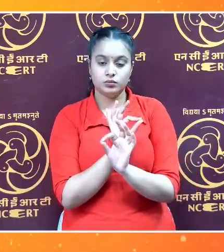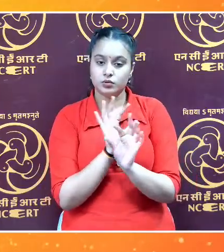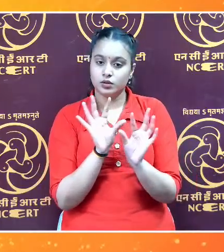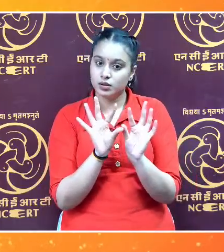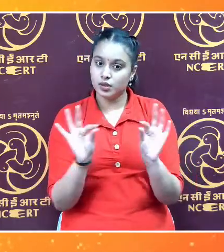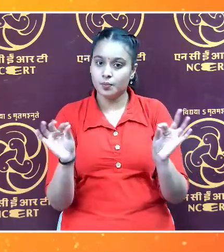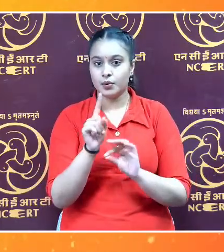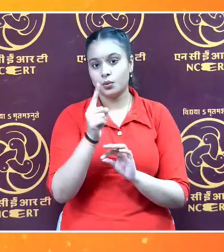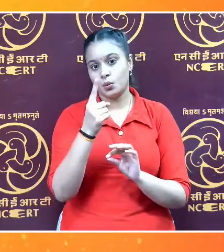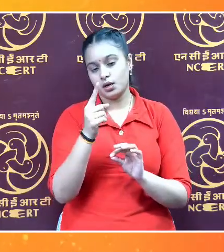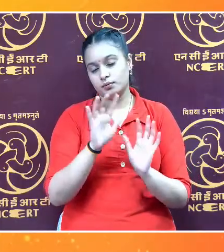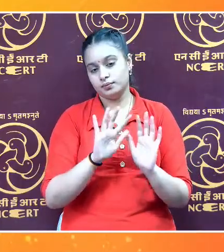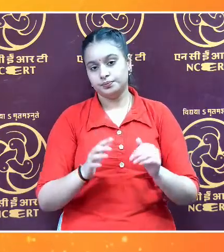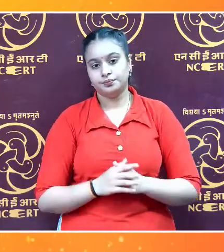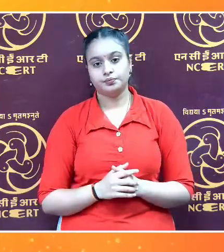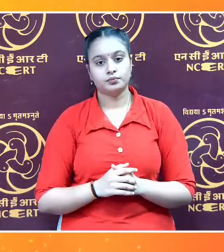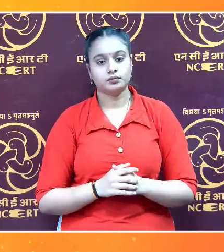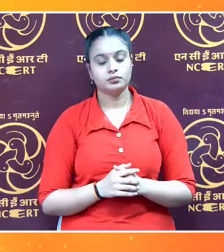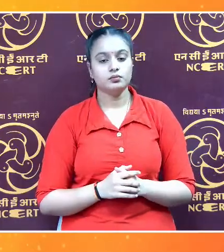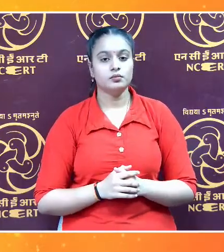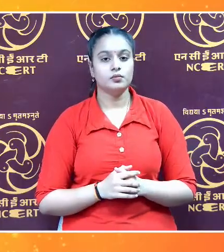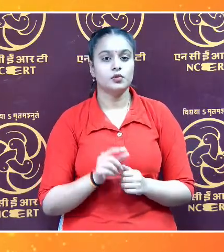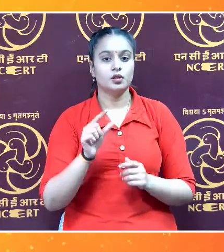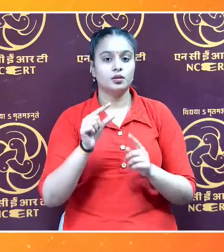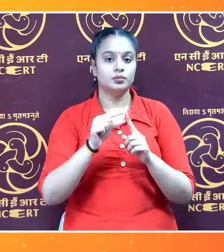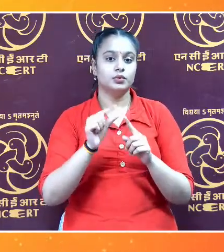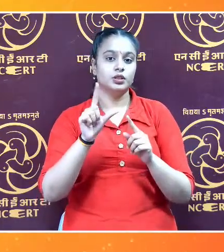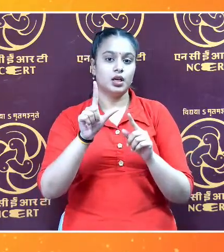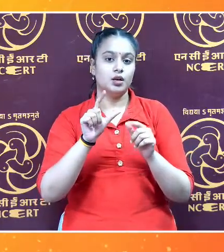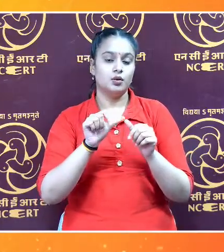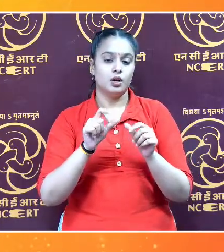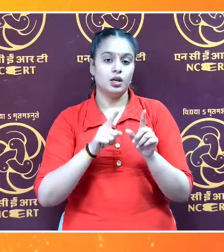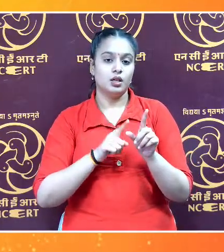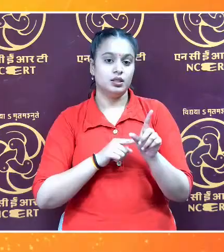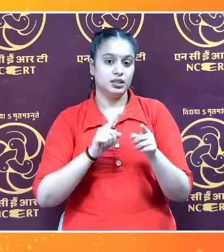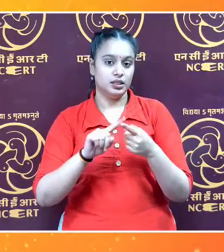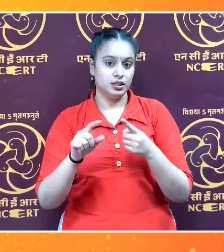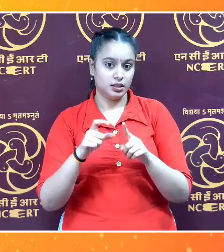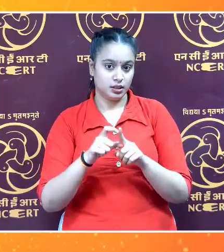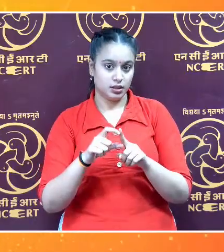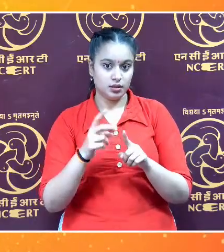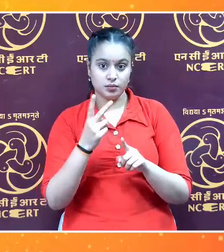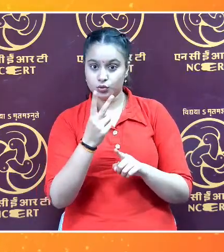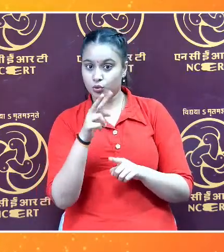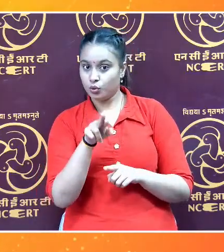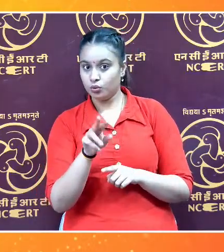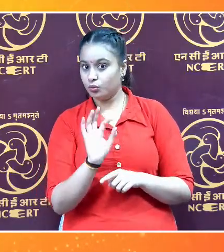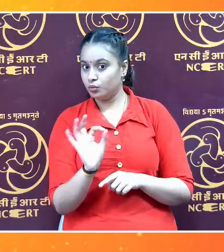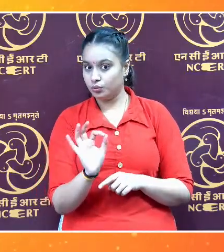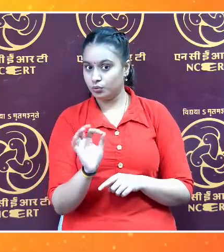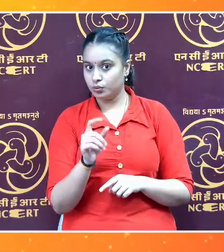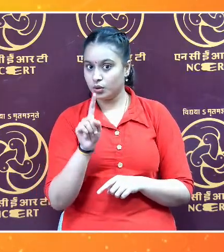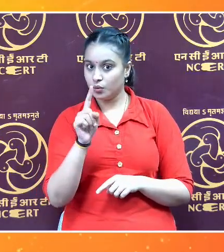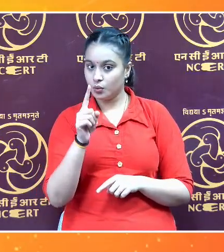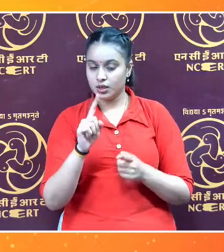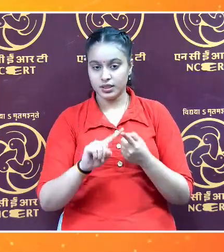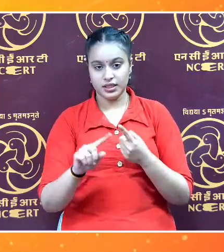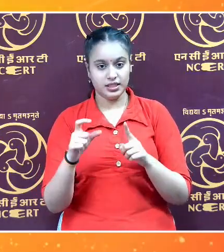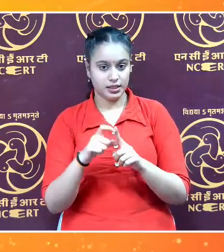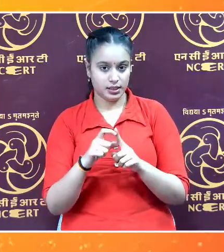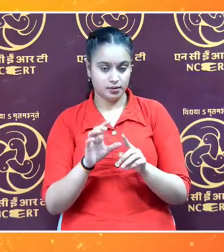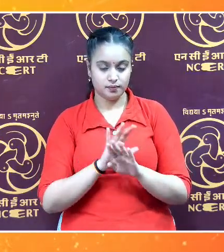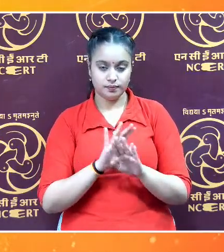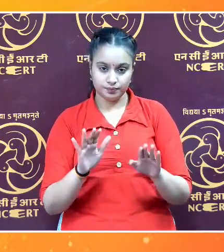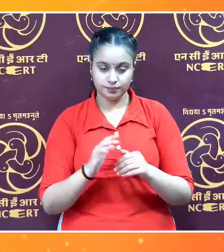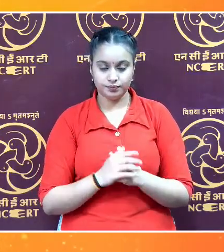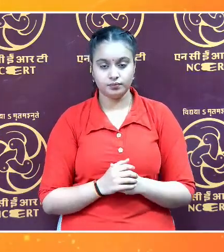letter only. Like played. Now it ended with Y. Yes. But you did not put double Y. Yeah. We only put ED. Yes. So